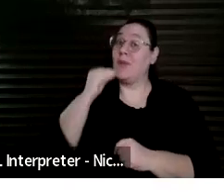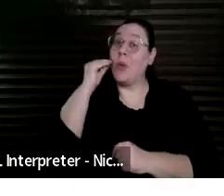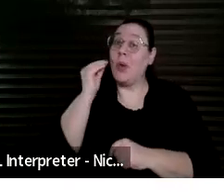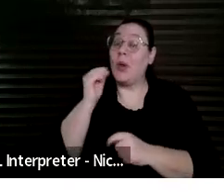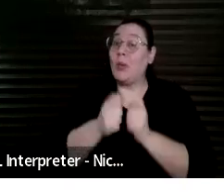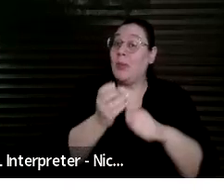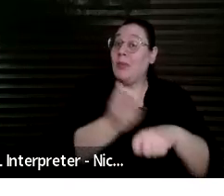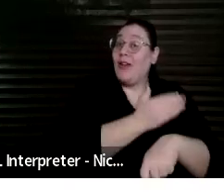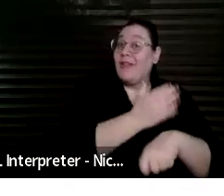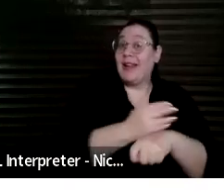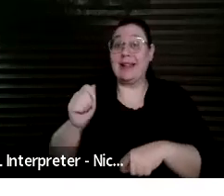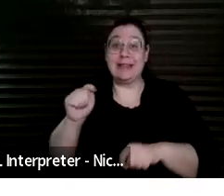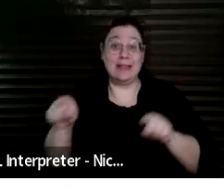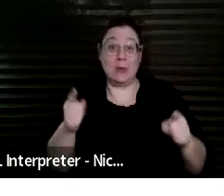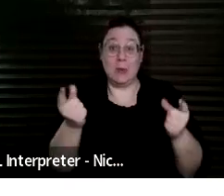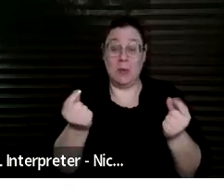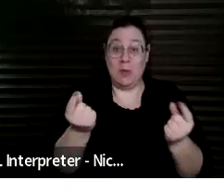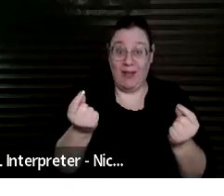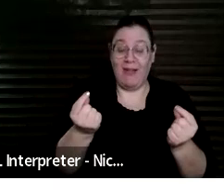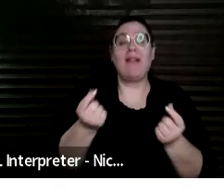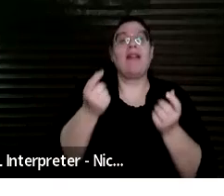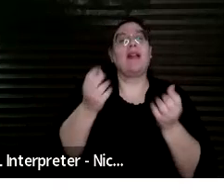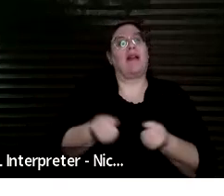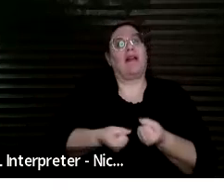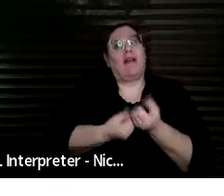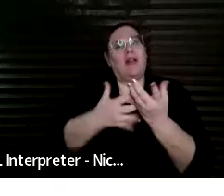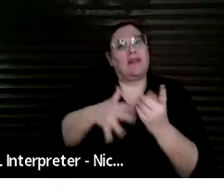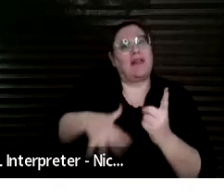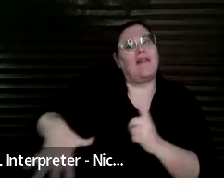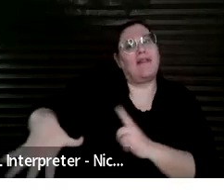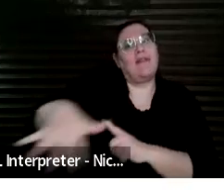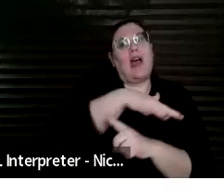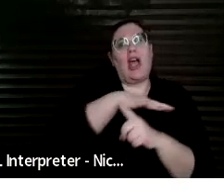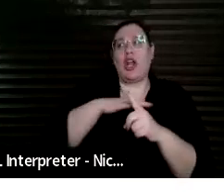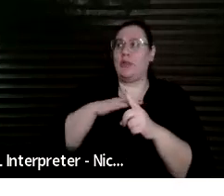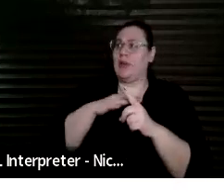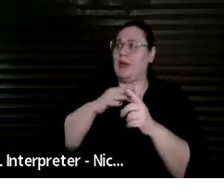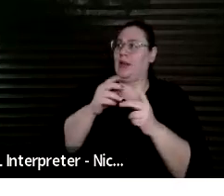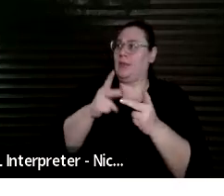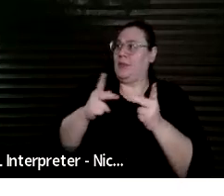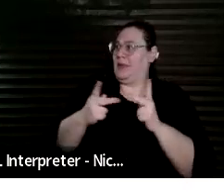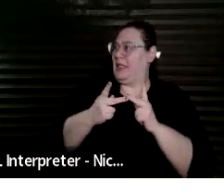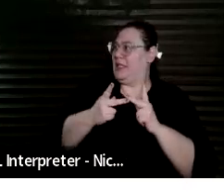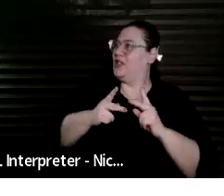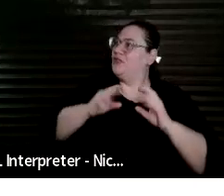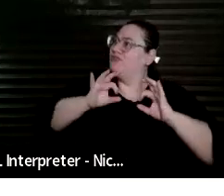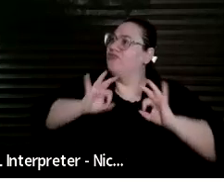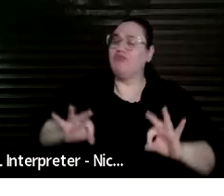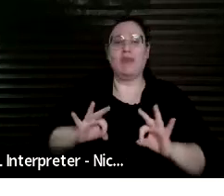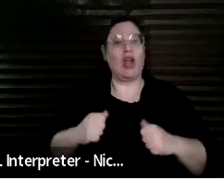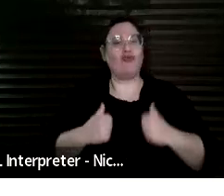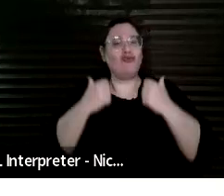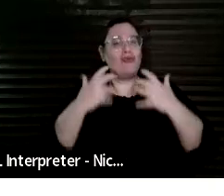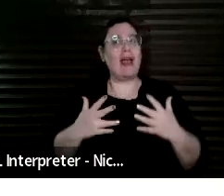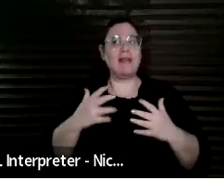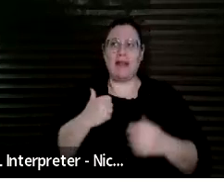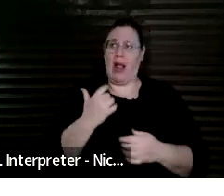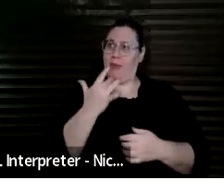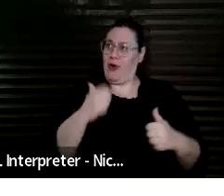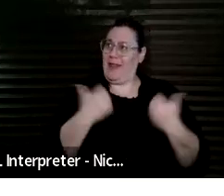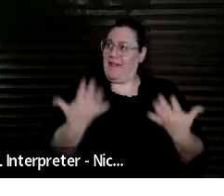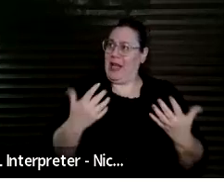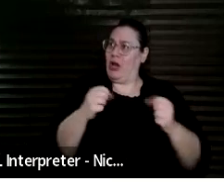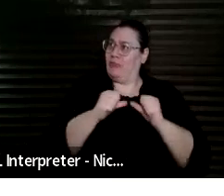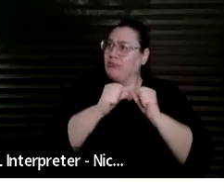an environment that can maintain a resident's choice of where they want to live as long as possible.